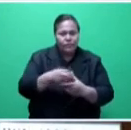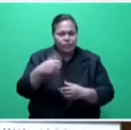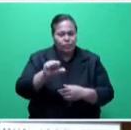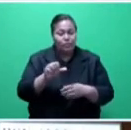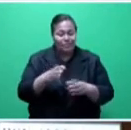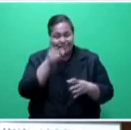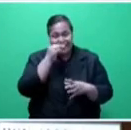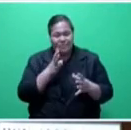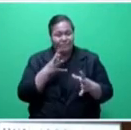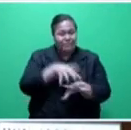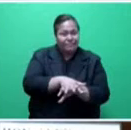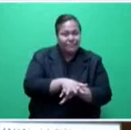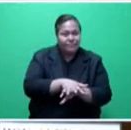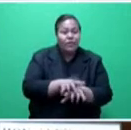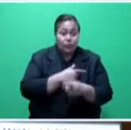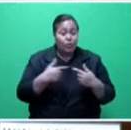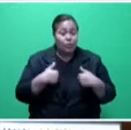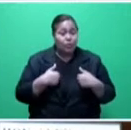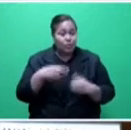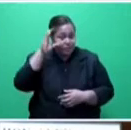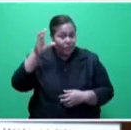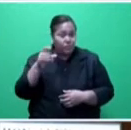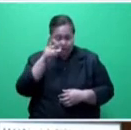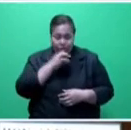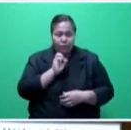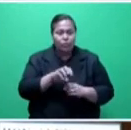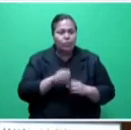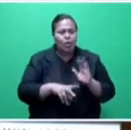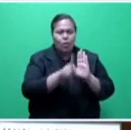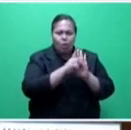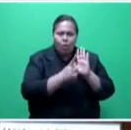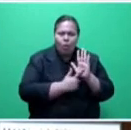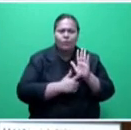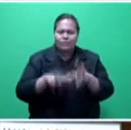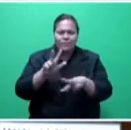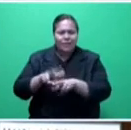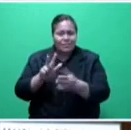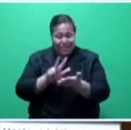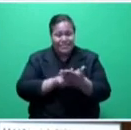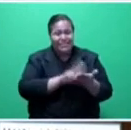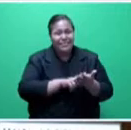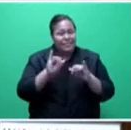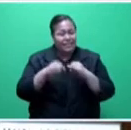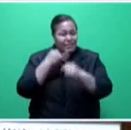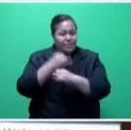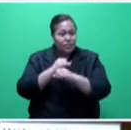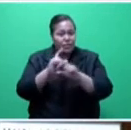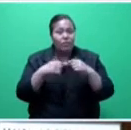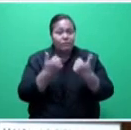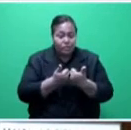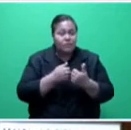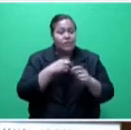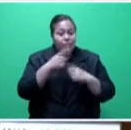user-friendly. Whilst we as a nation can put in place the relevant laws and sign up to international conventions to address violence and